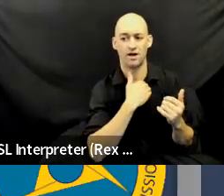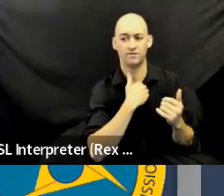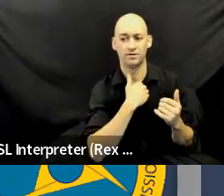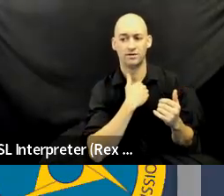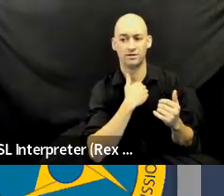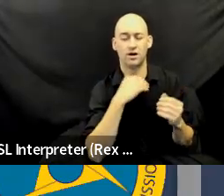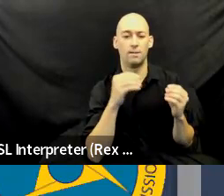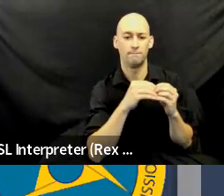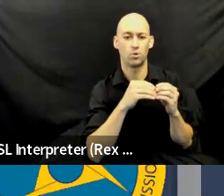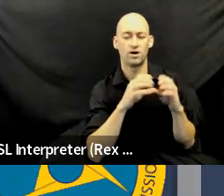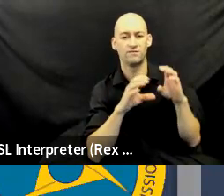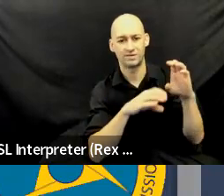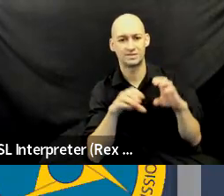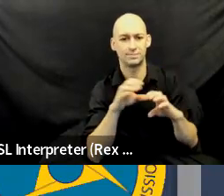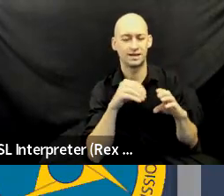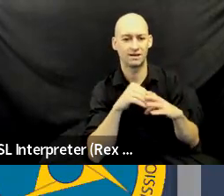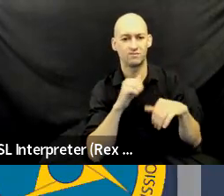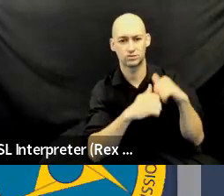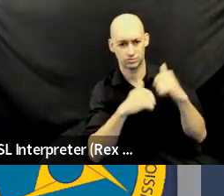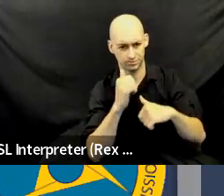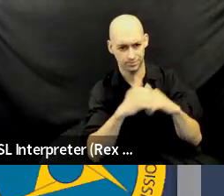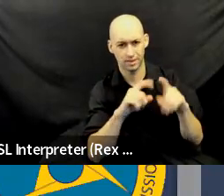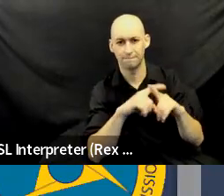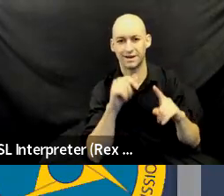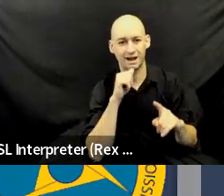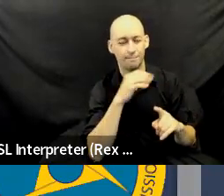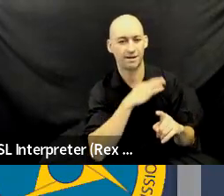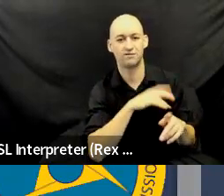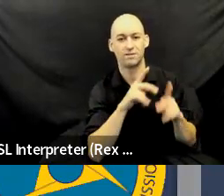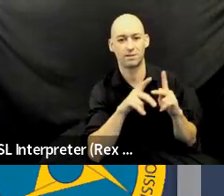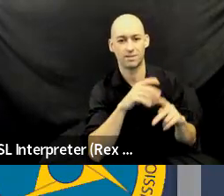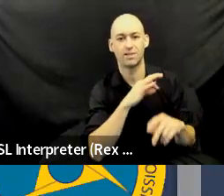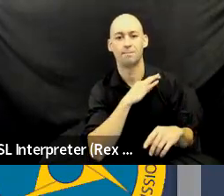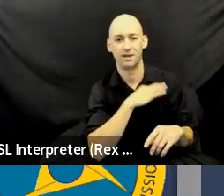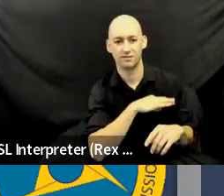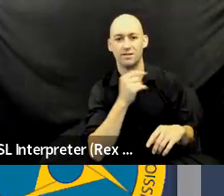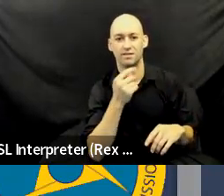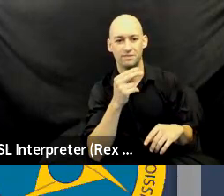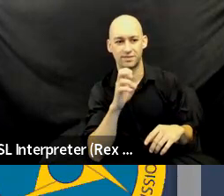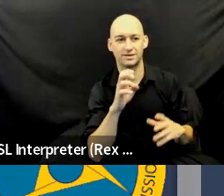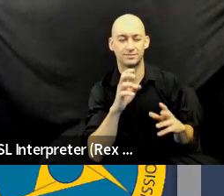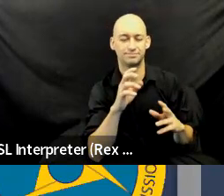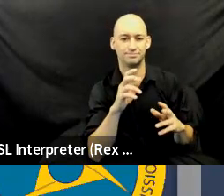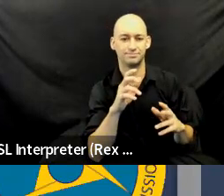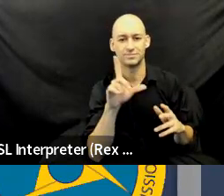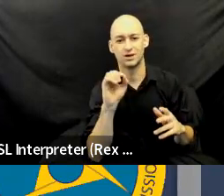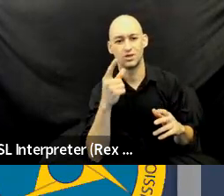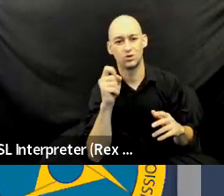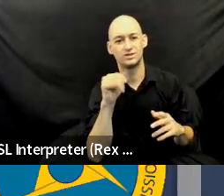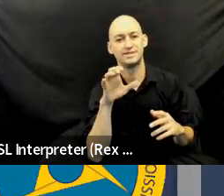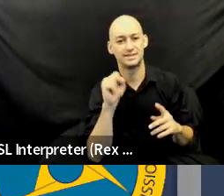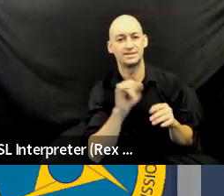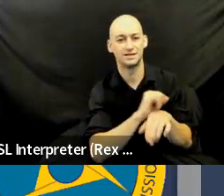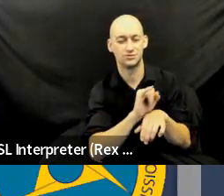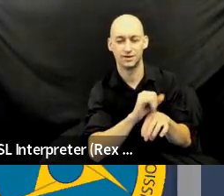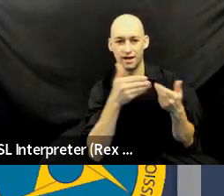more investment into the infrastructure, but not benefiting the people, right? Benefiting the logistics industry, to